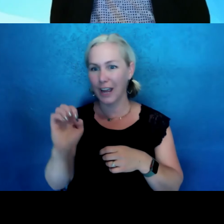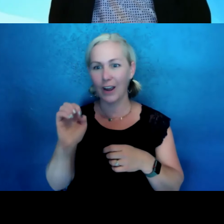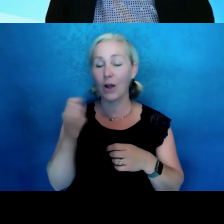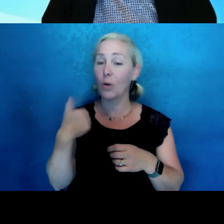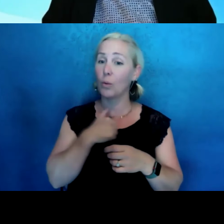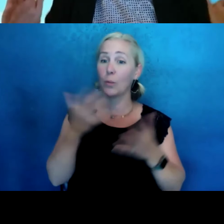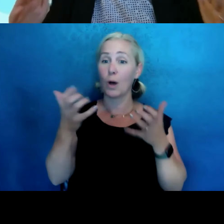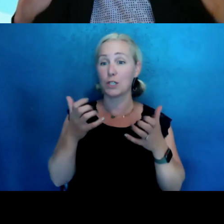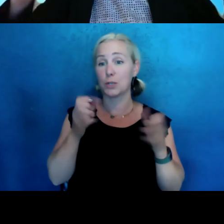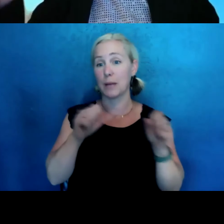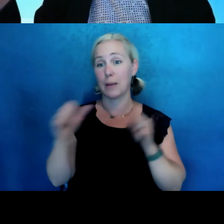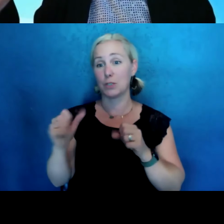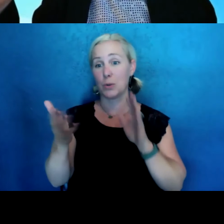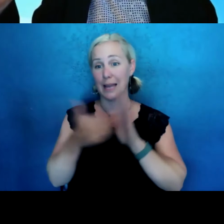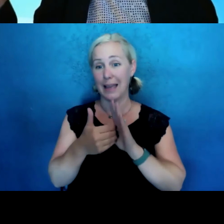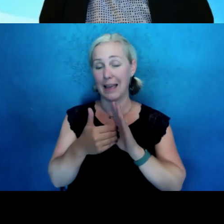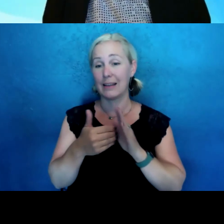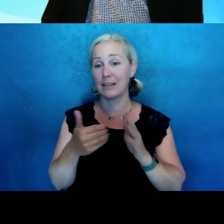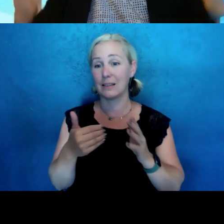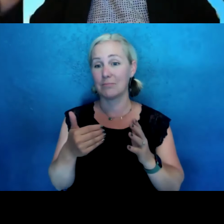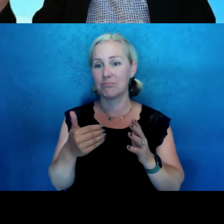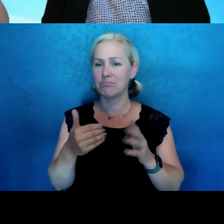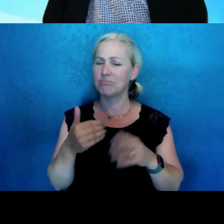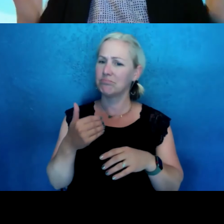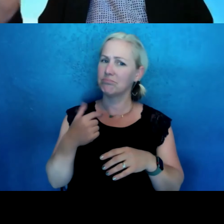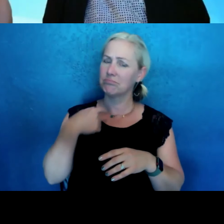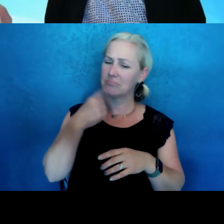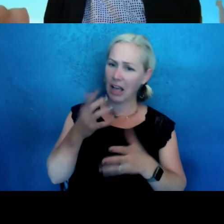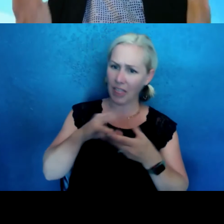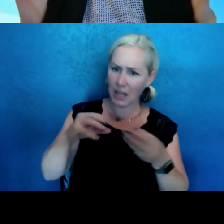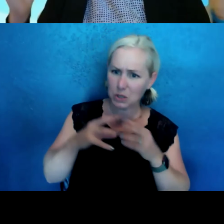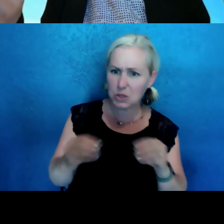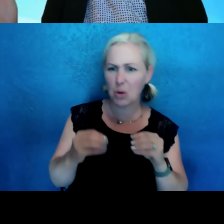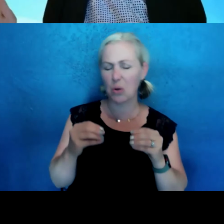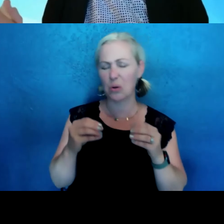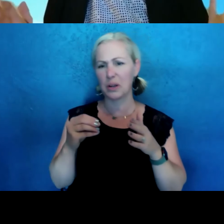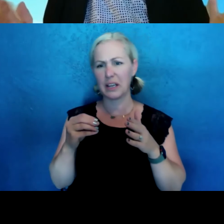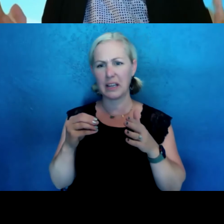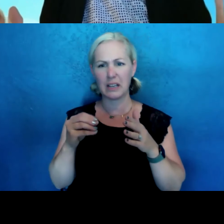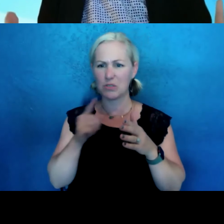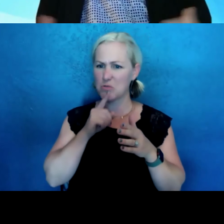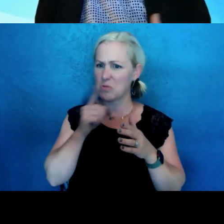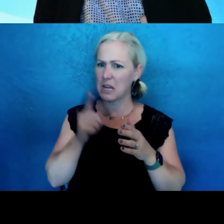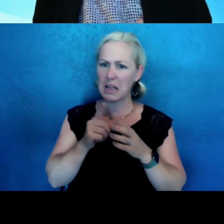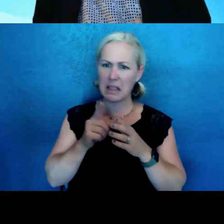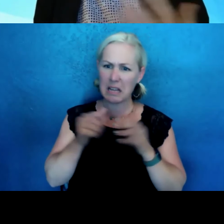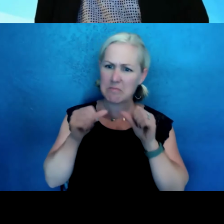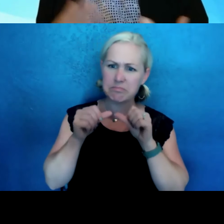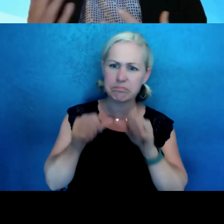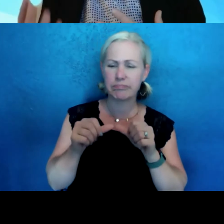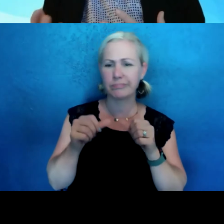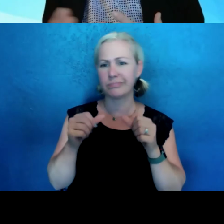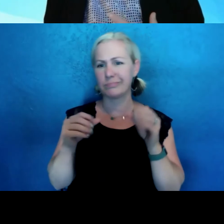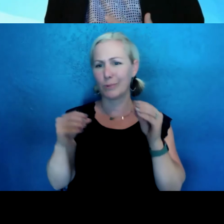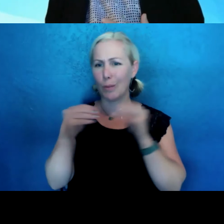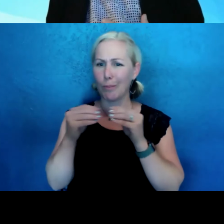to be able to, again, tell that story, scale that, scope that, and continue to make the case for more